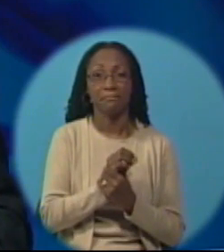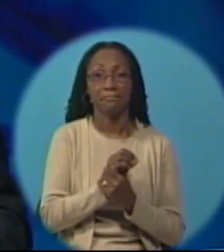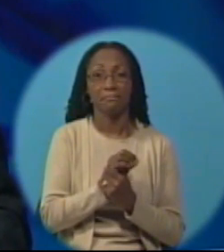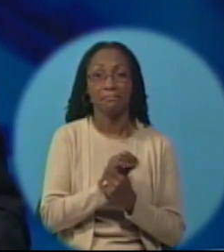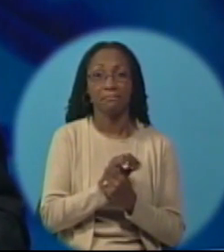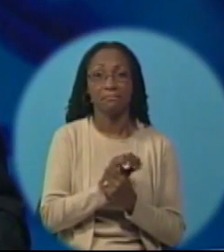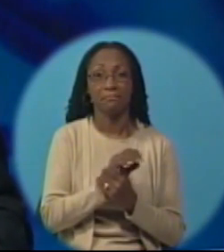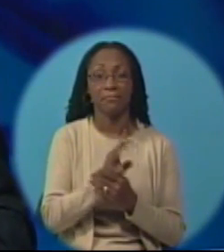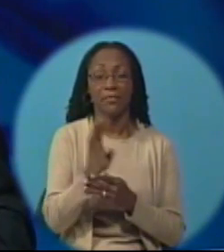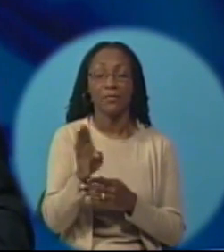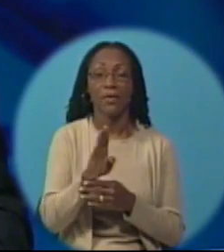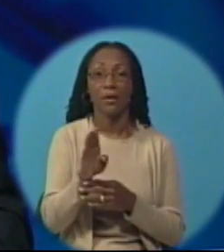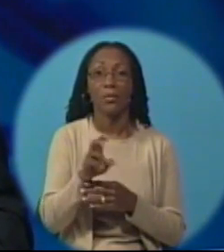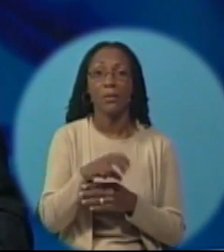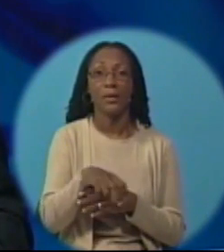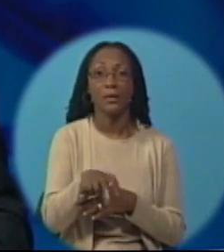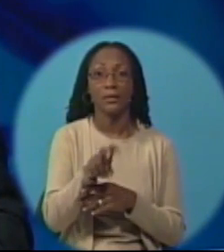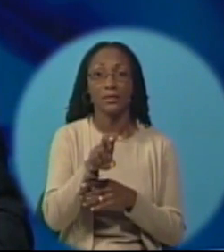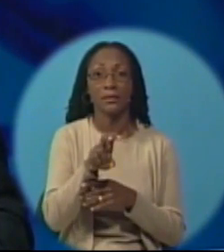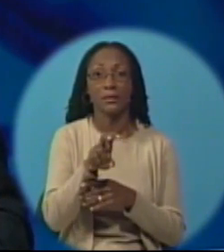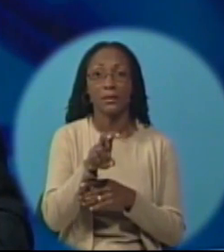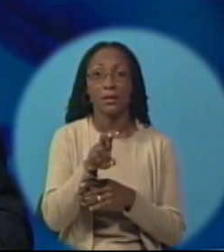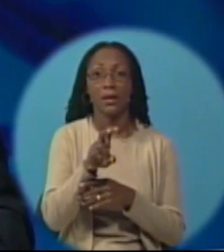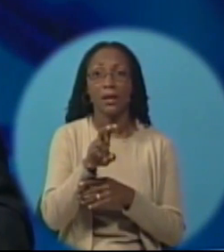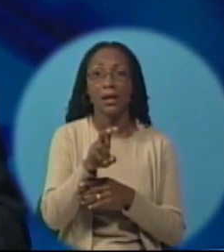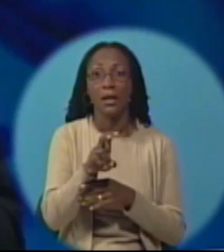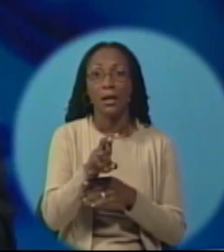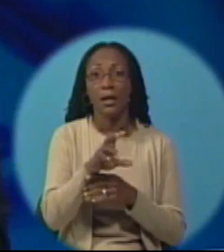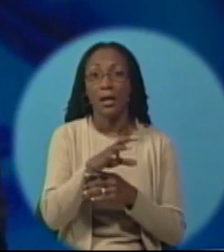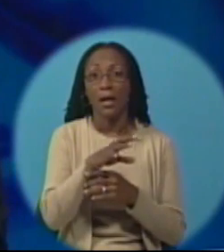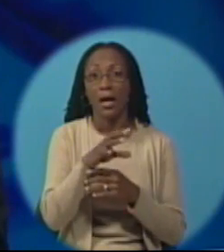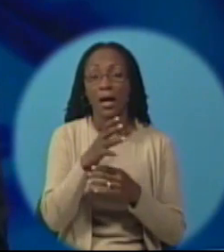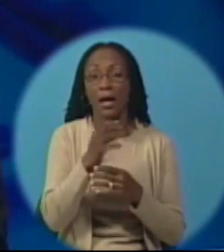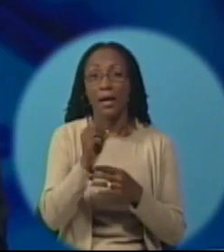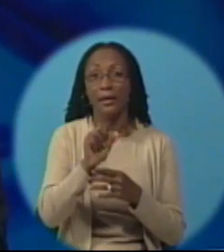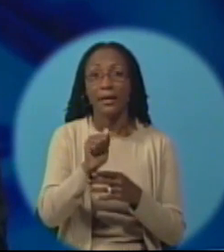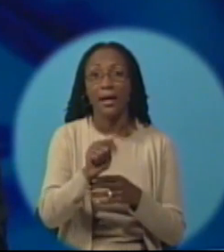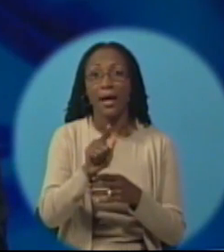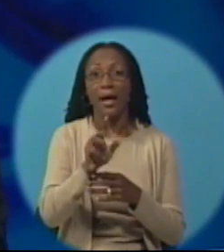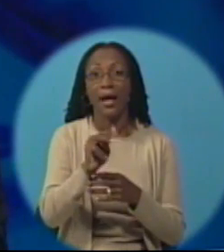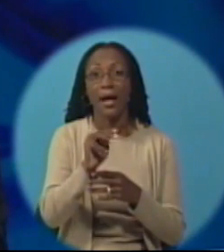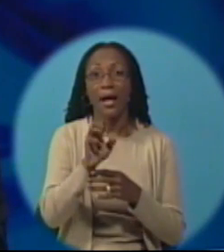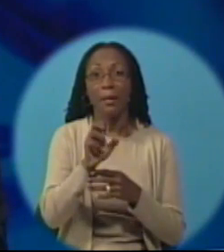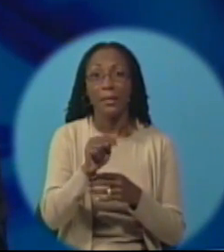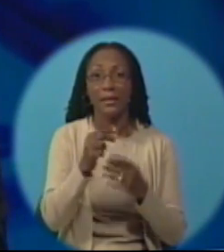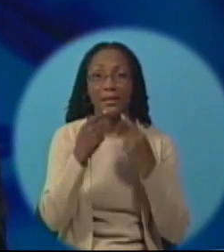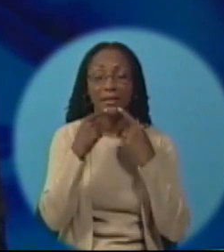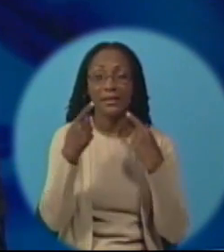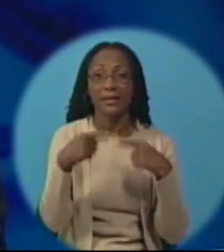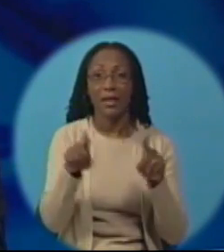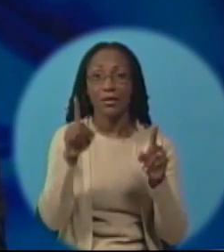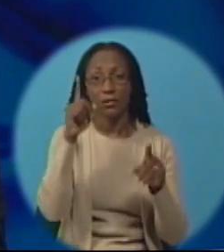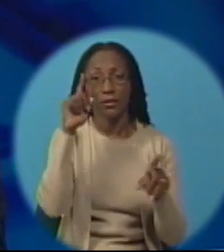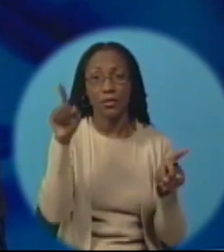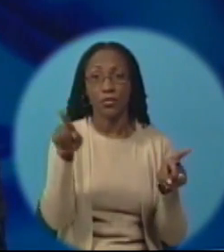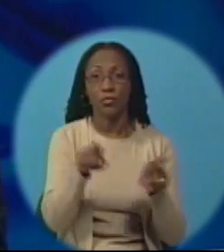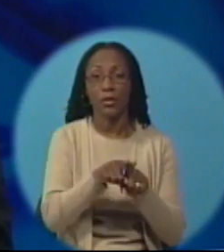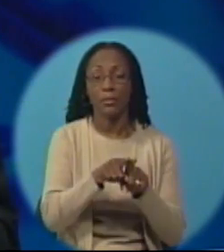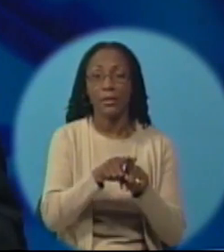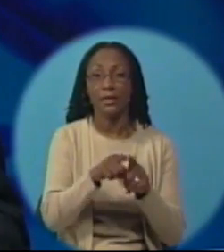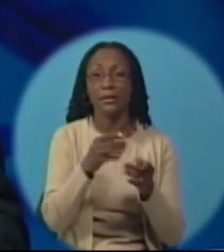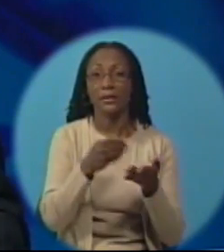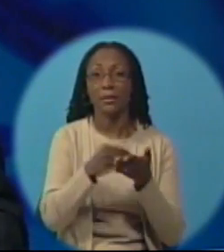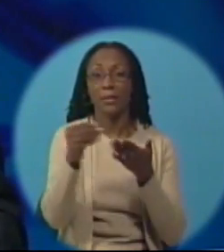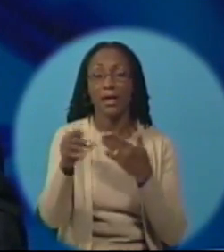The Barbados Tourism Investment Incorporated and Ammond Resorts Incorporated have announced that the agreement for the